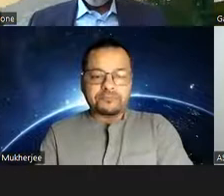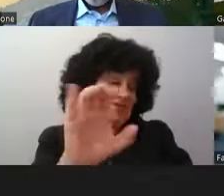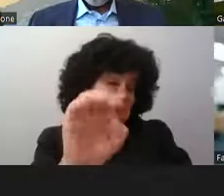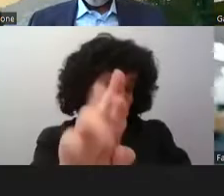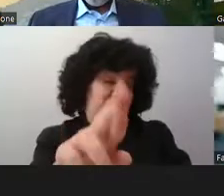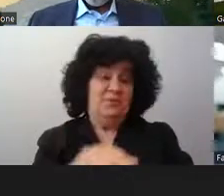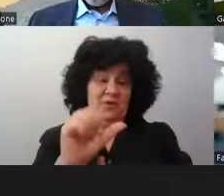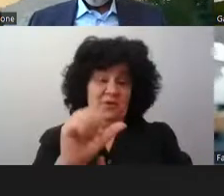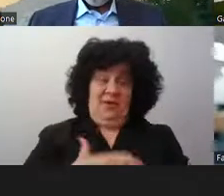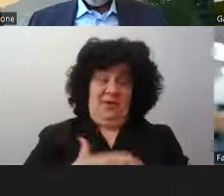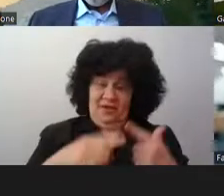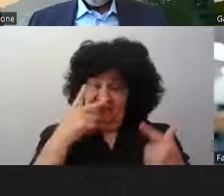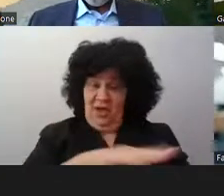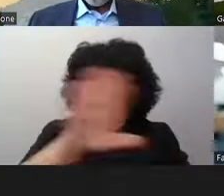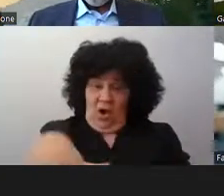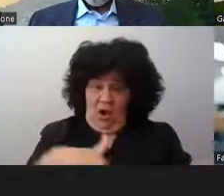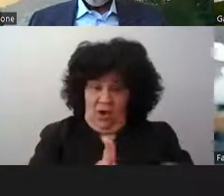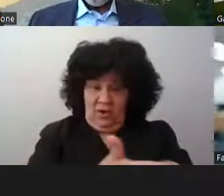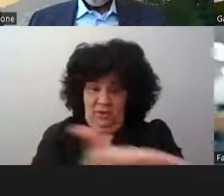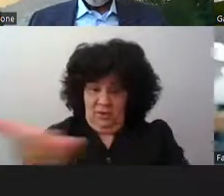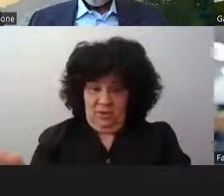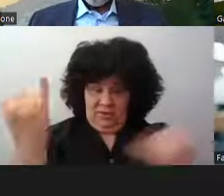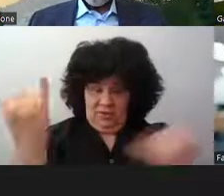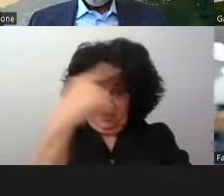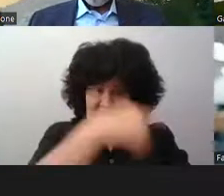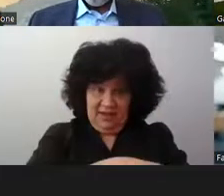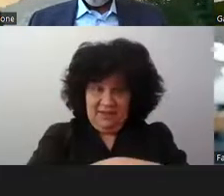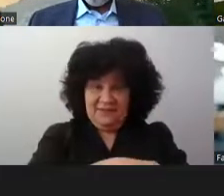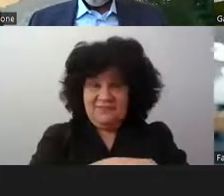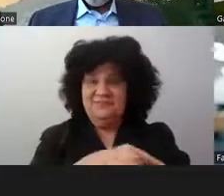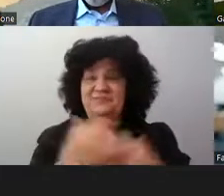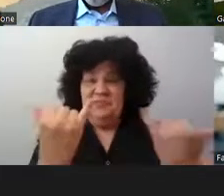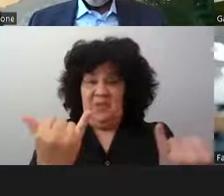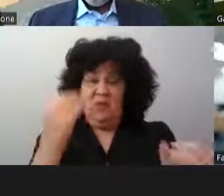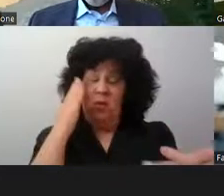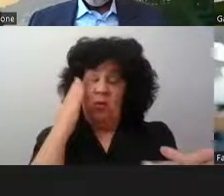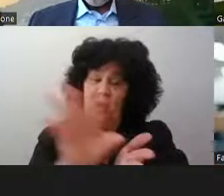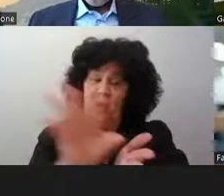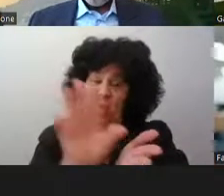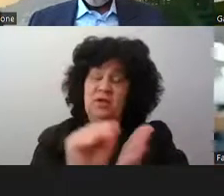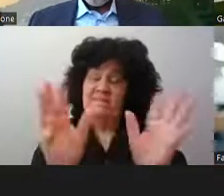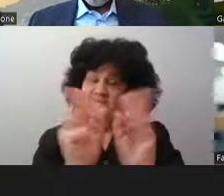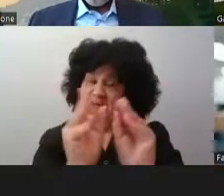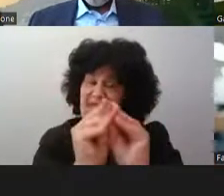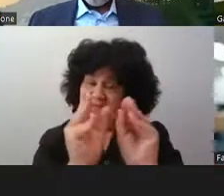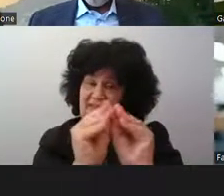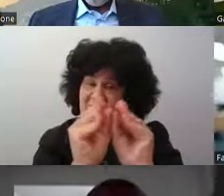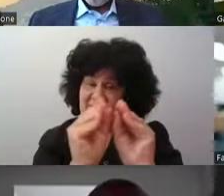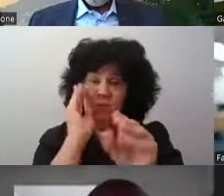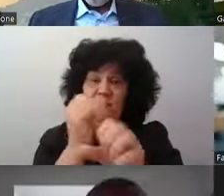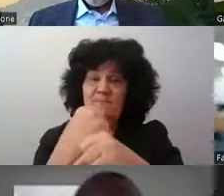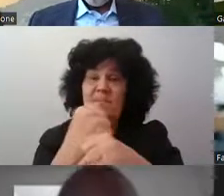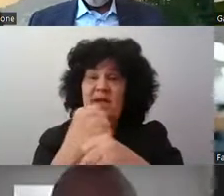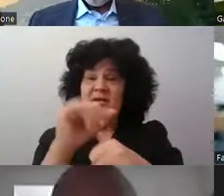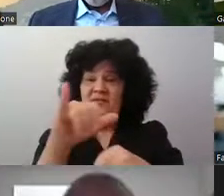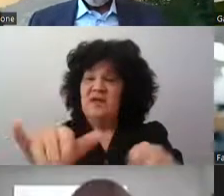to see you all today here. I will say at the onset that we are recording this meeting and we will make it available just as we did the